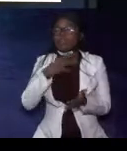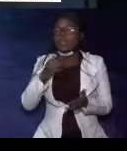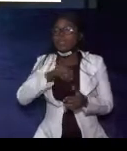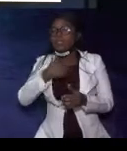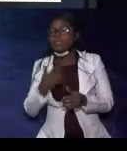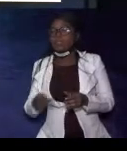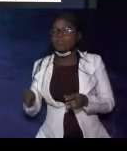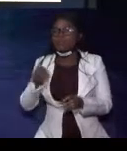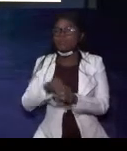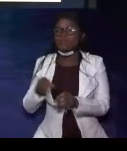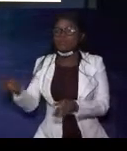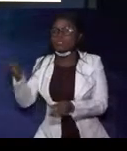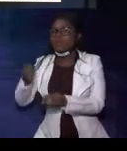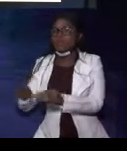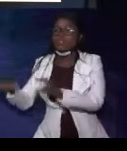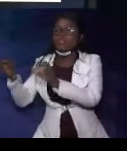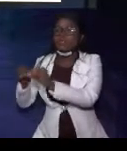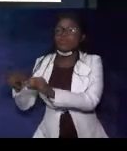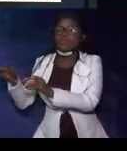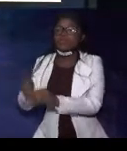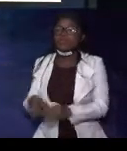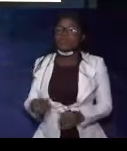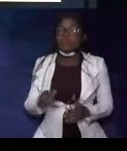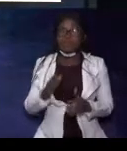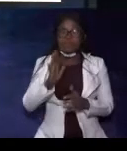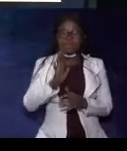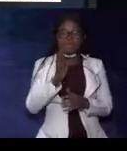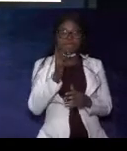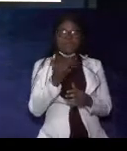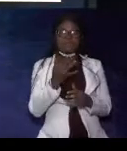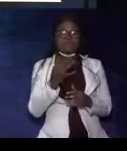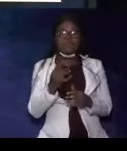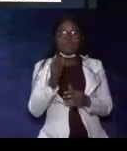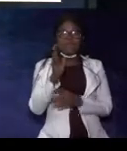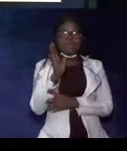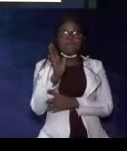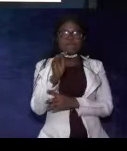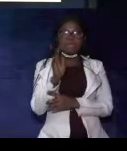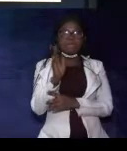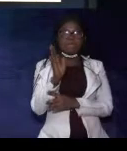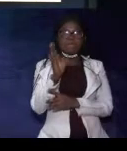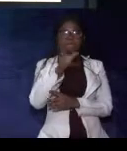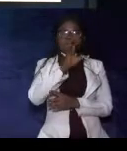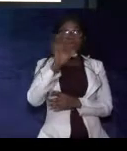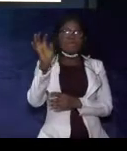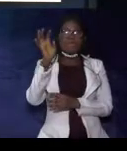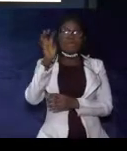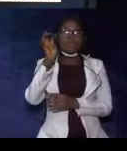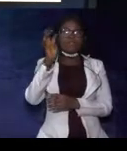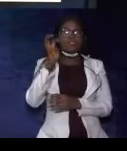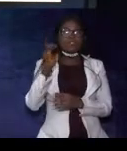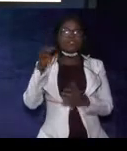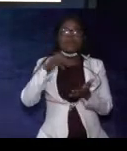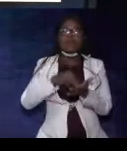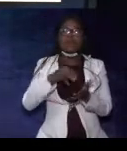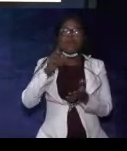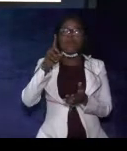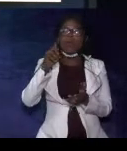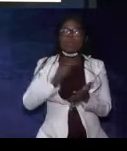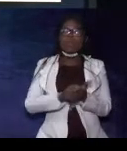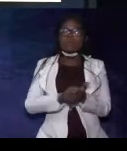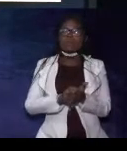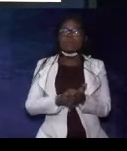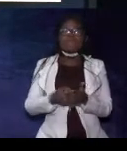0, but the others you have to fill them with 0, and you have this number. This is 14 trillion, 500 billion, 40